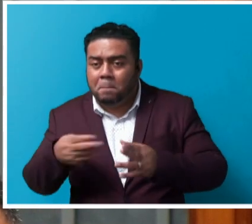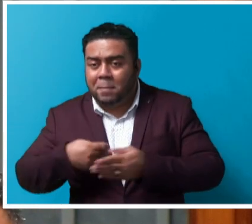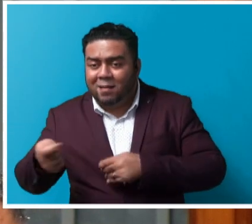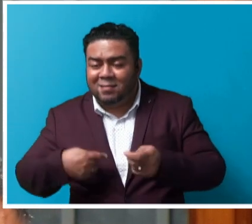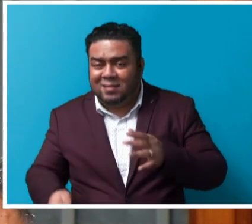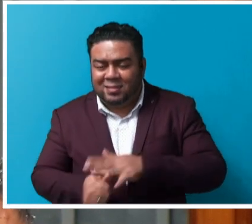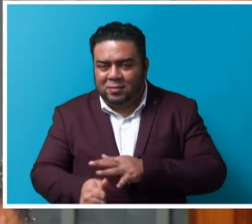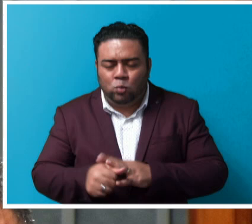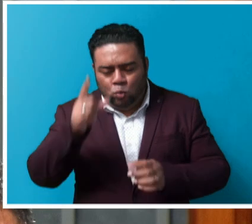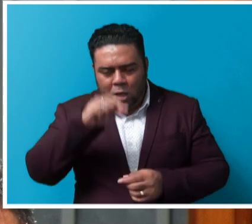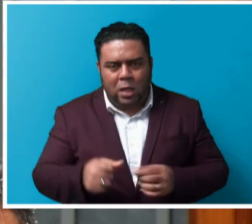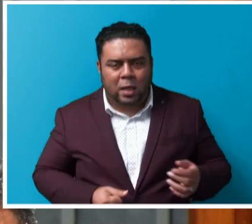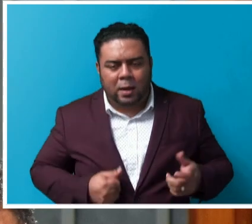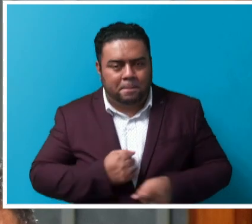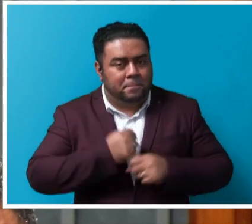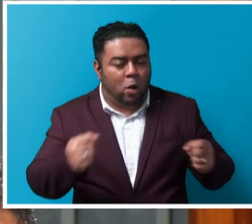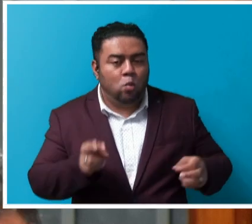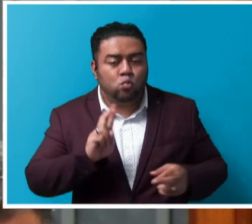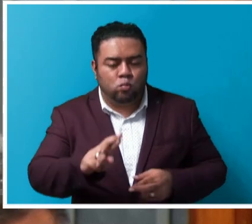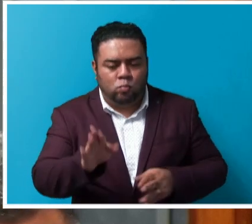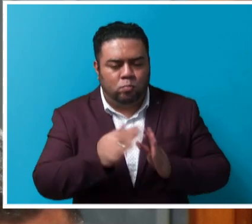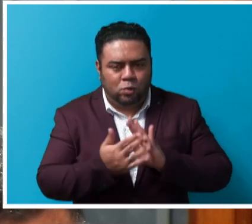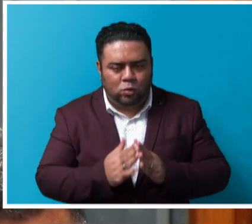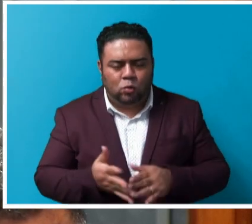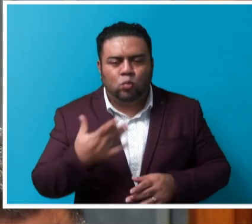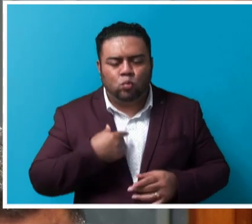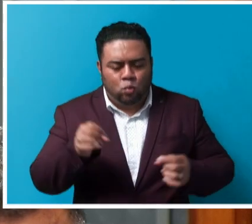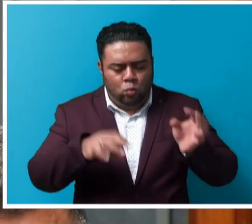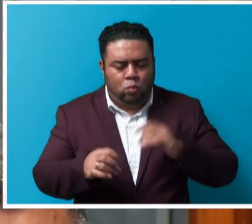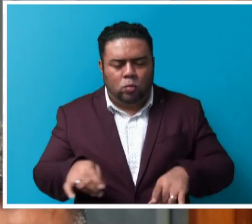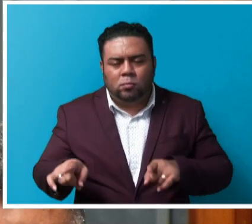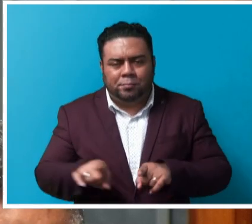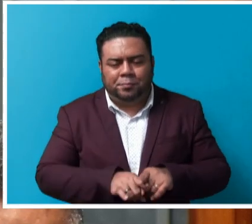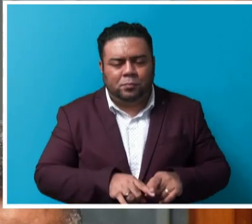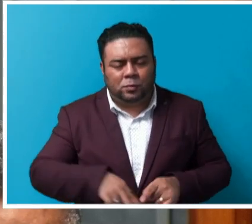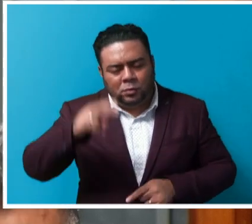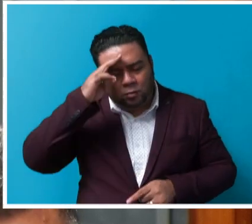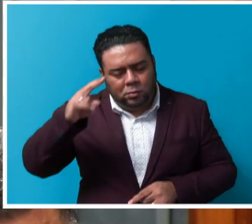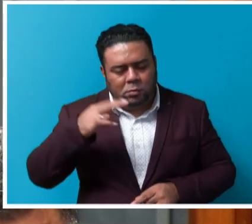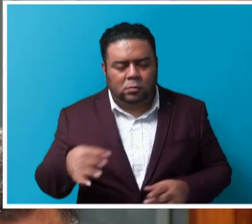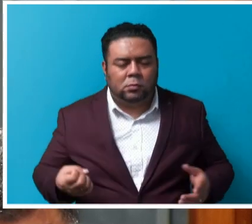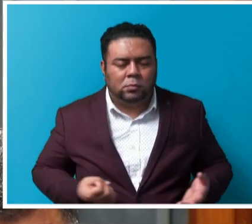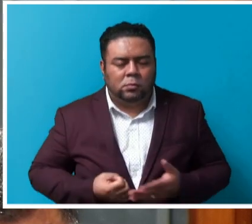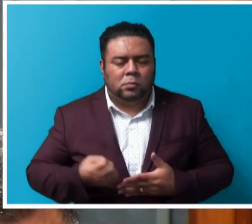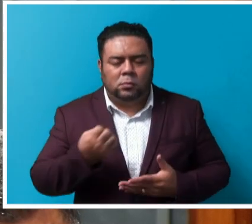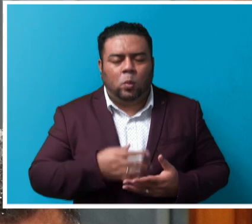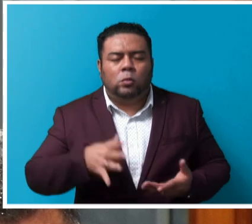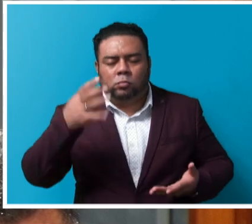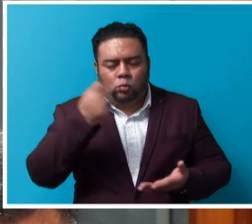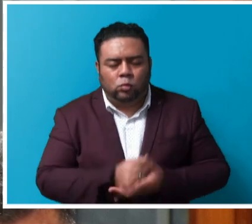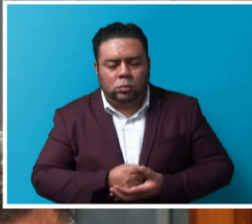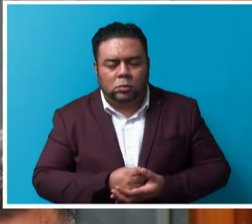can empower rural communities to contribute meaningfully to the national economy while ensuring